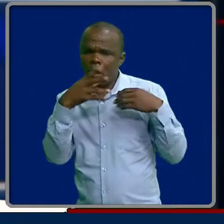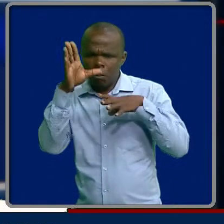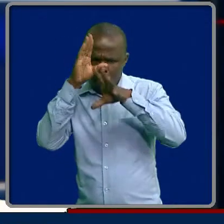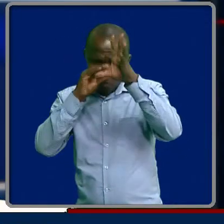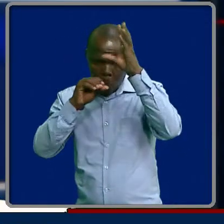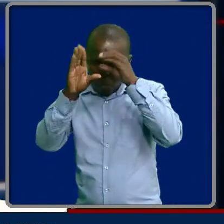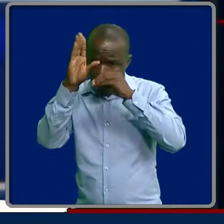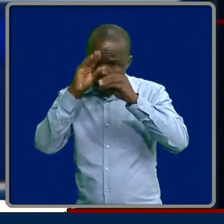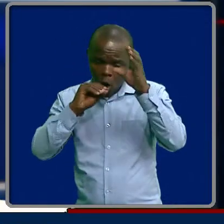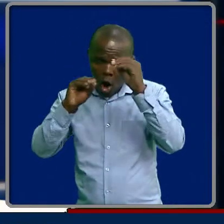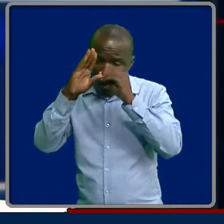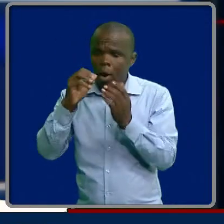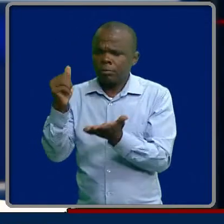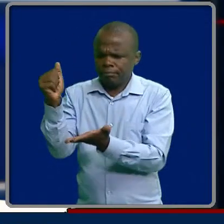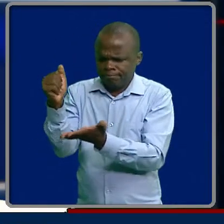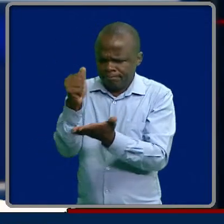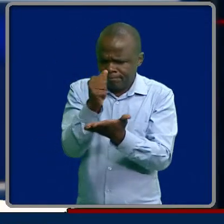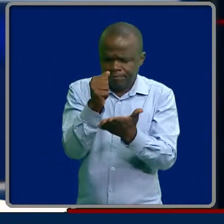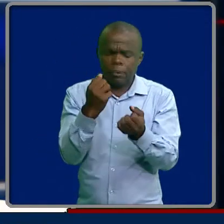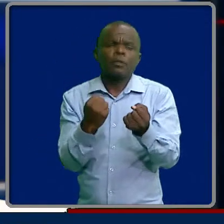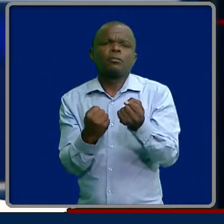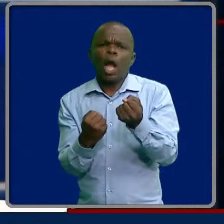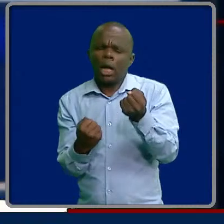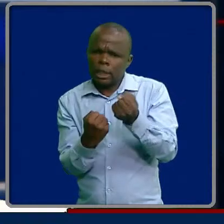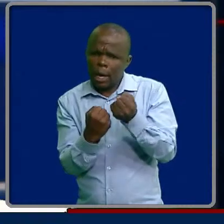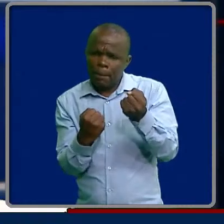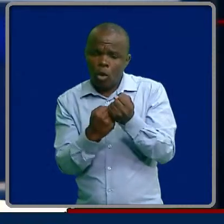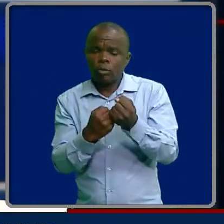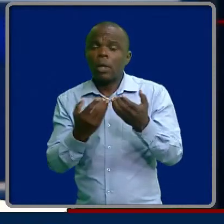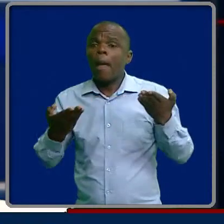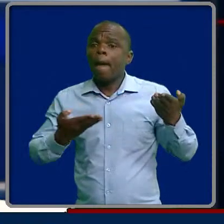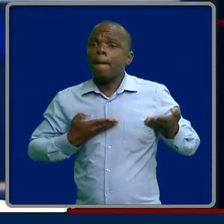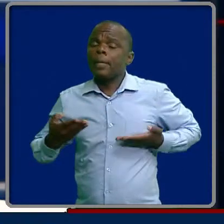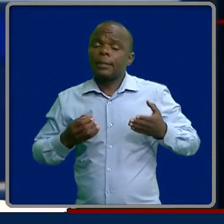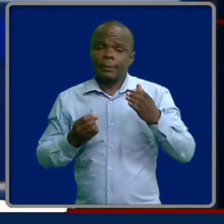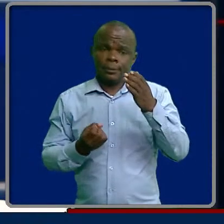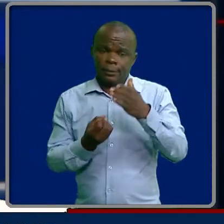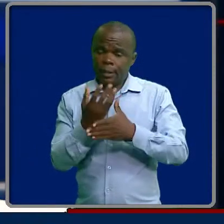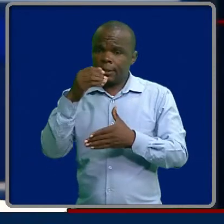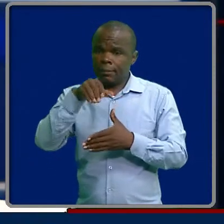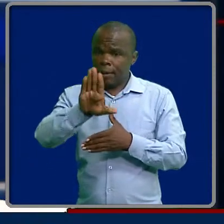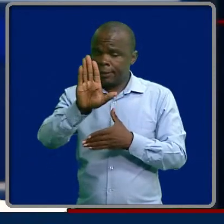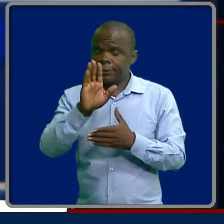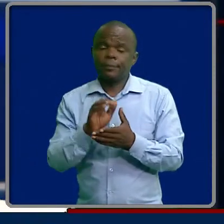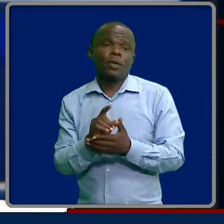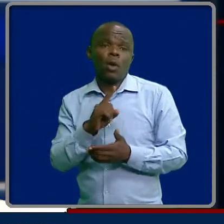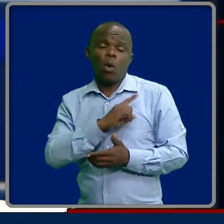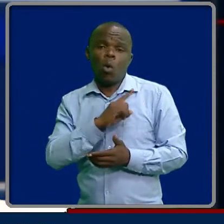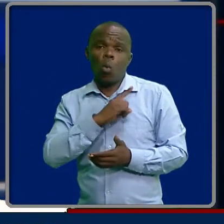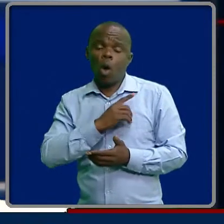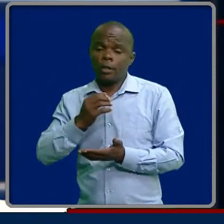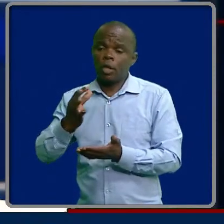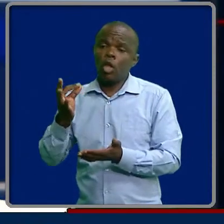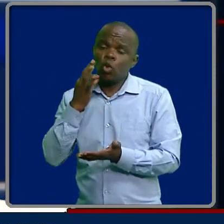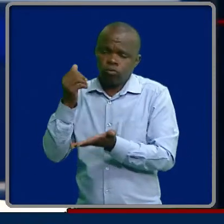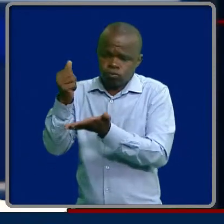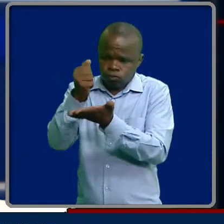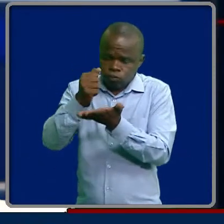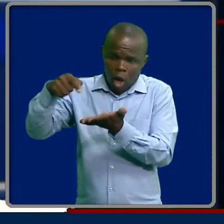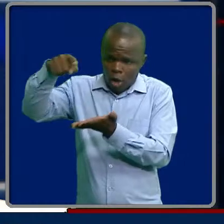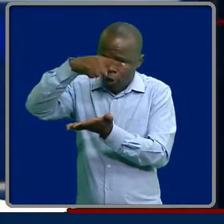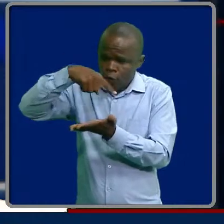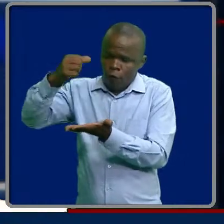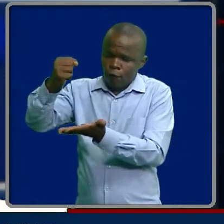and opportunities set aside for them to start their businesses. This comes as the Youth Enterprise Revolving Fund initiates an outreach program